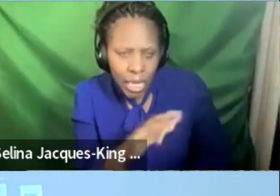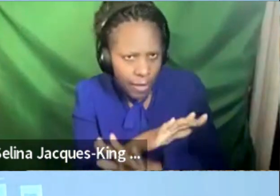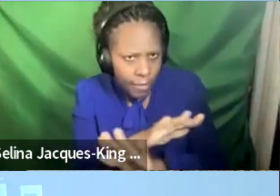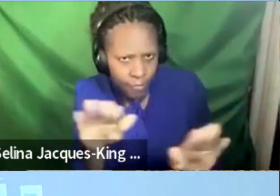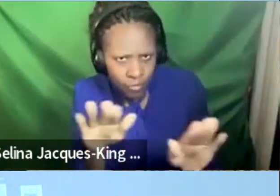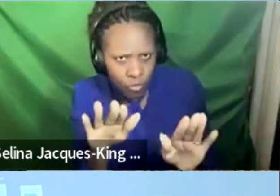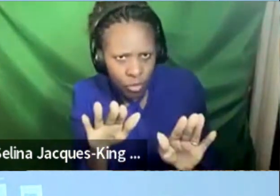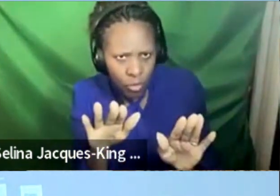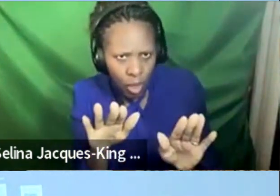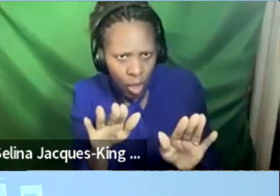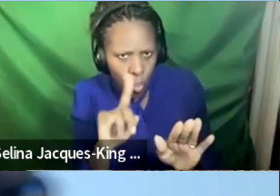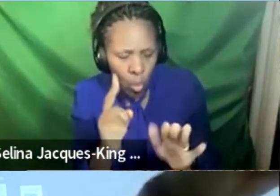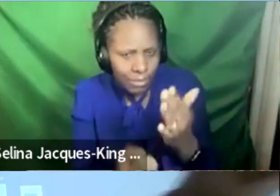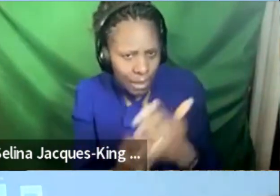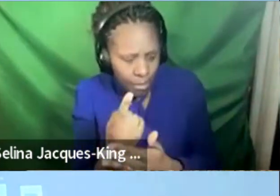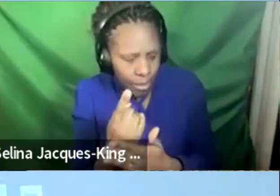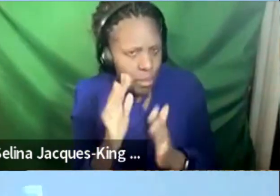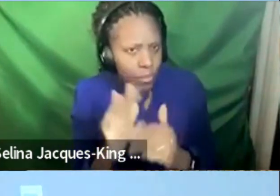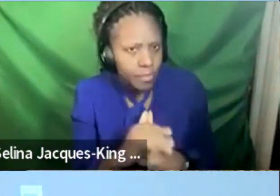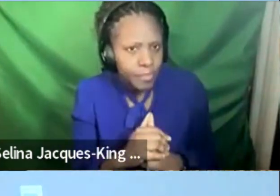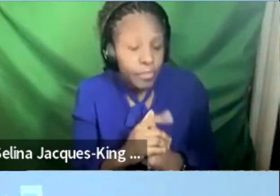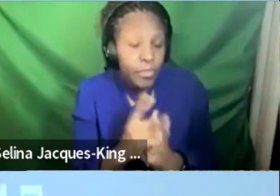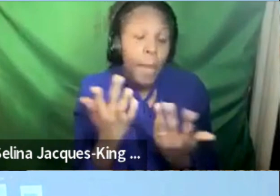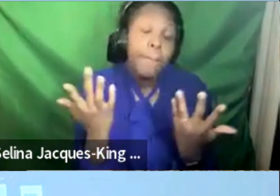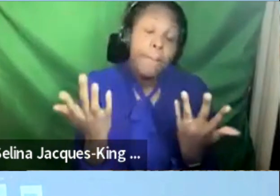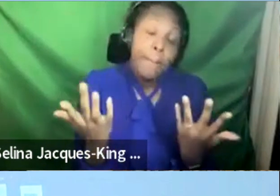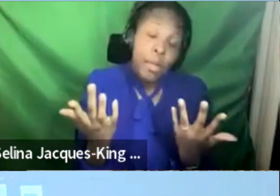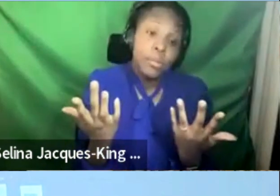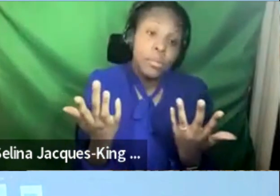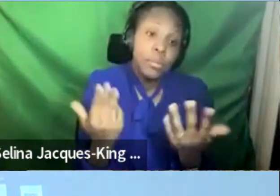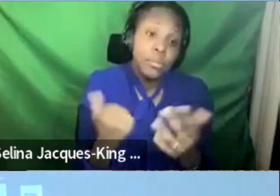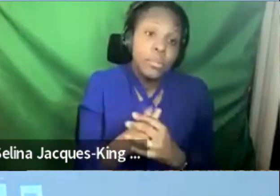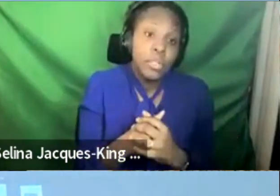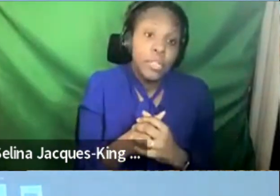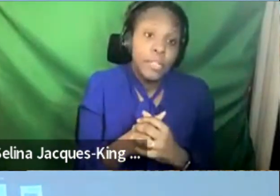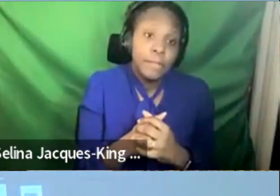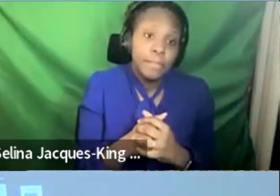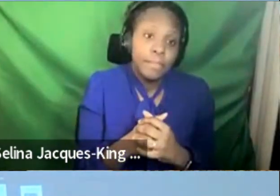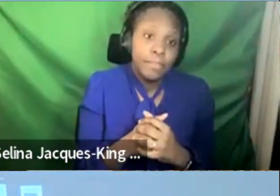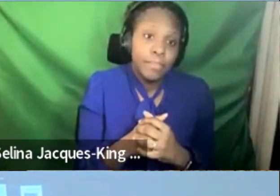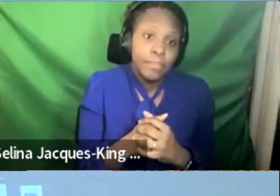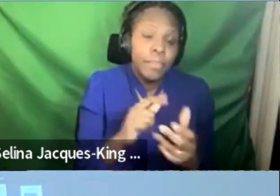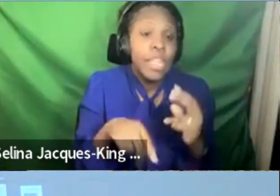out that why people are saying this, even if it's not the case.